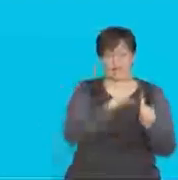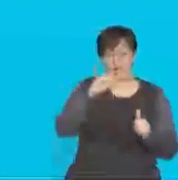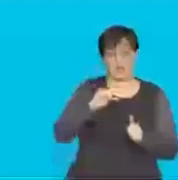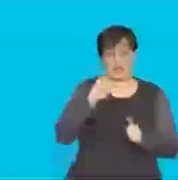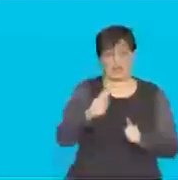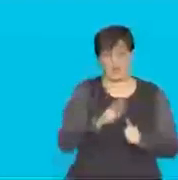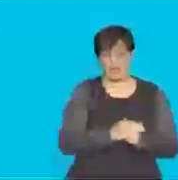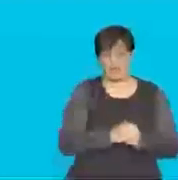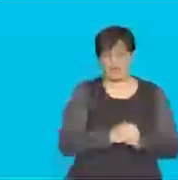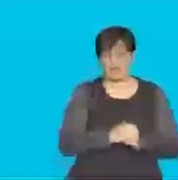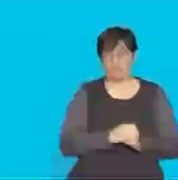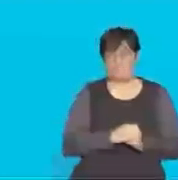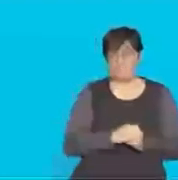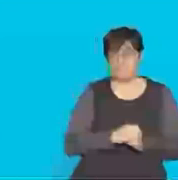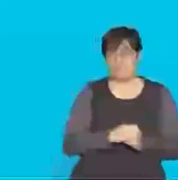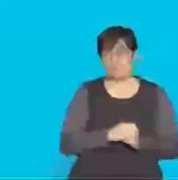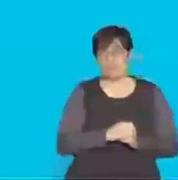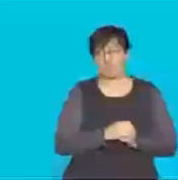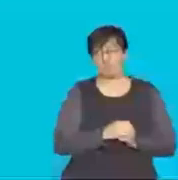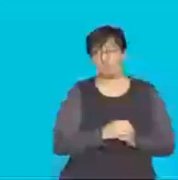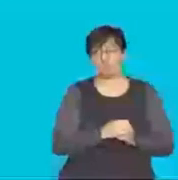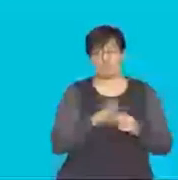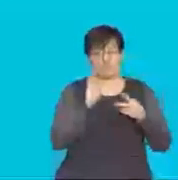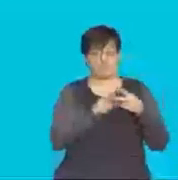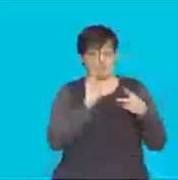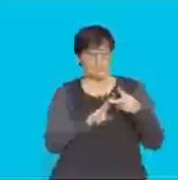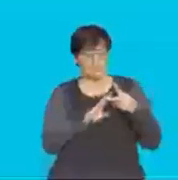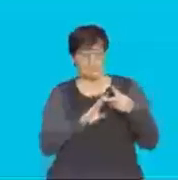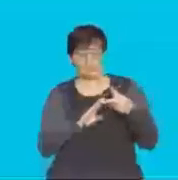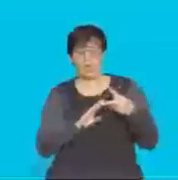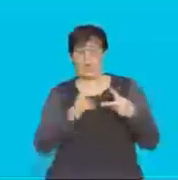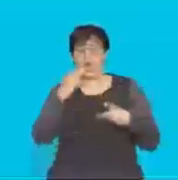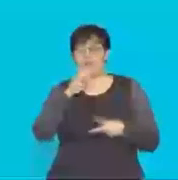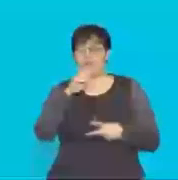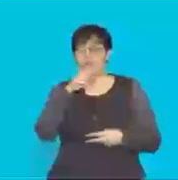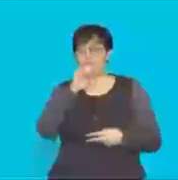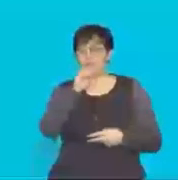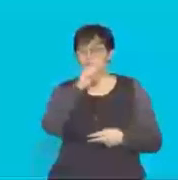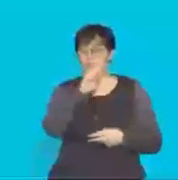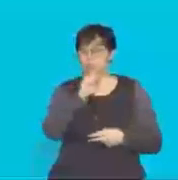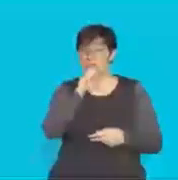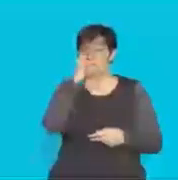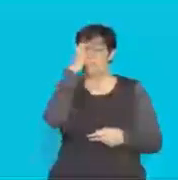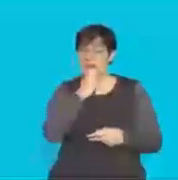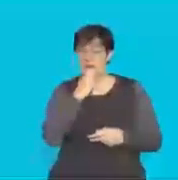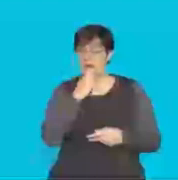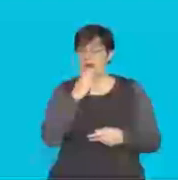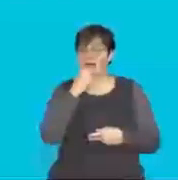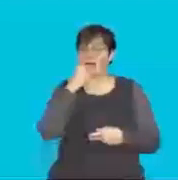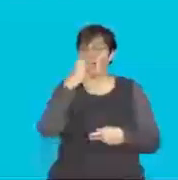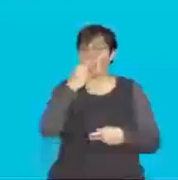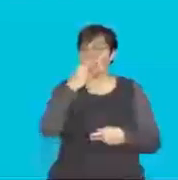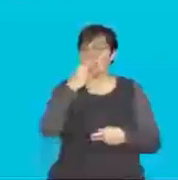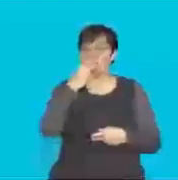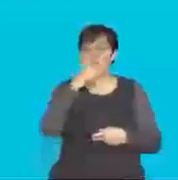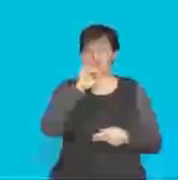Okay. Two heterozygous black guinea pigs are crossed. So again, the term